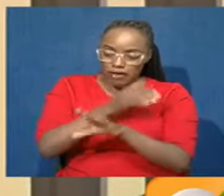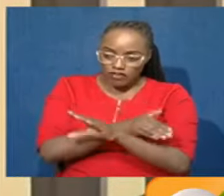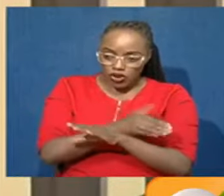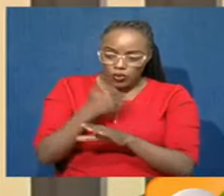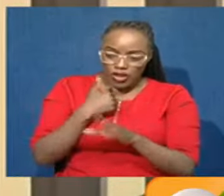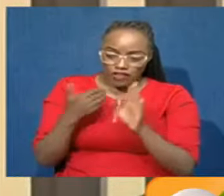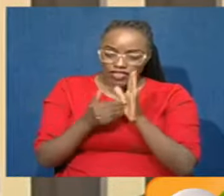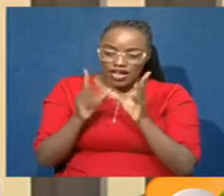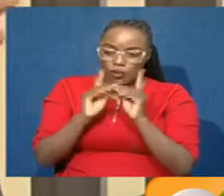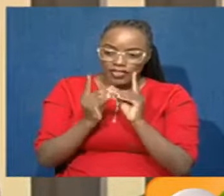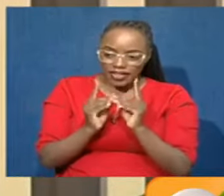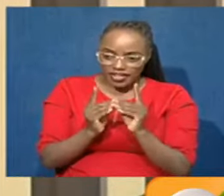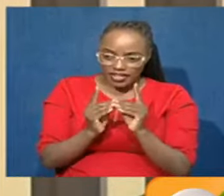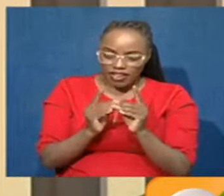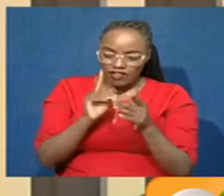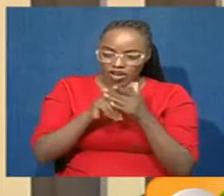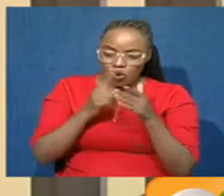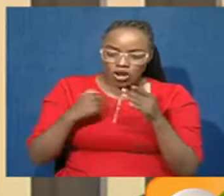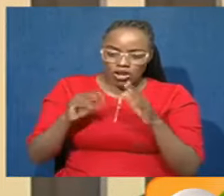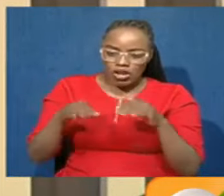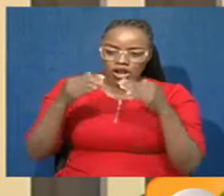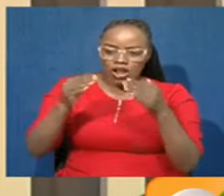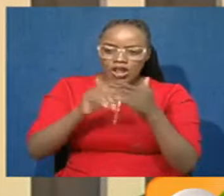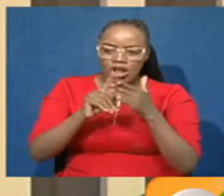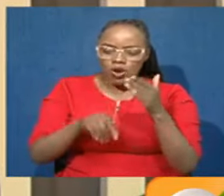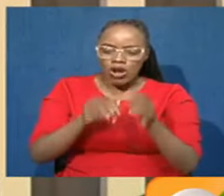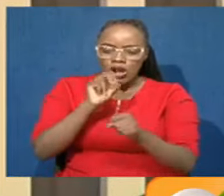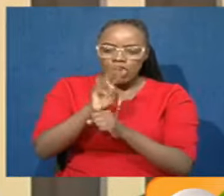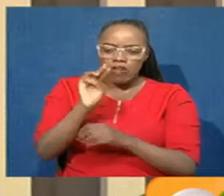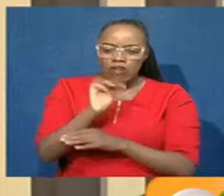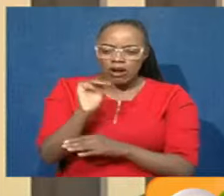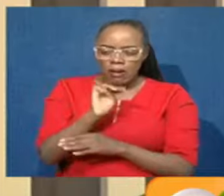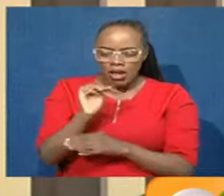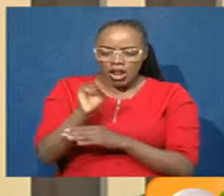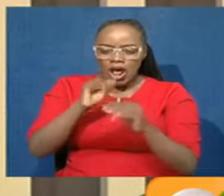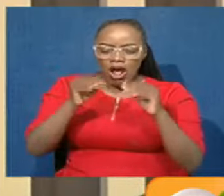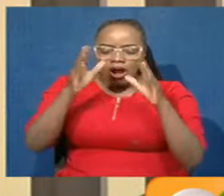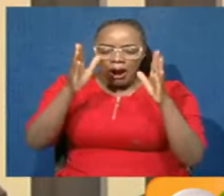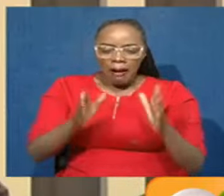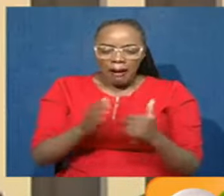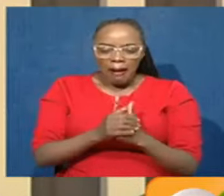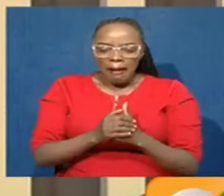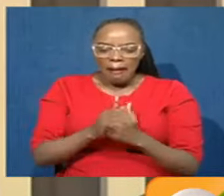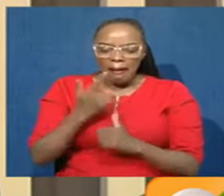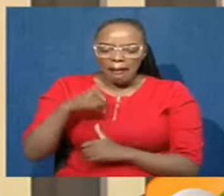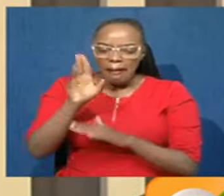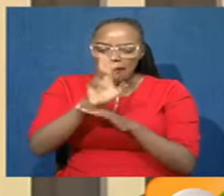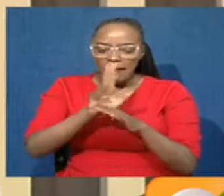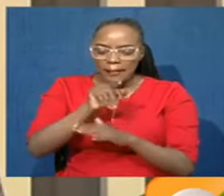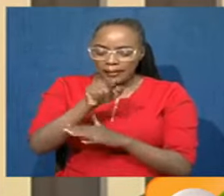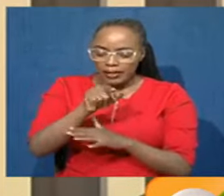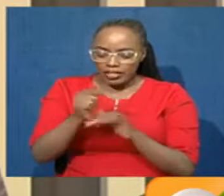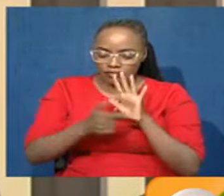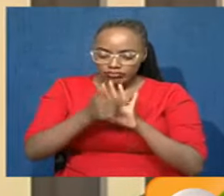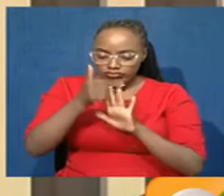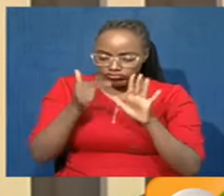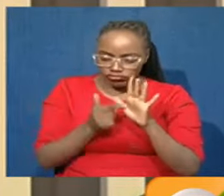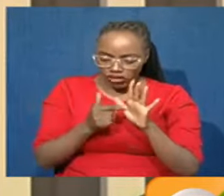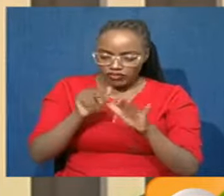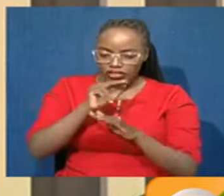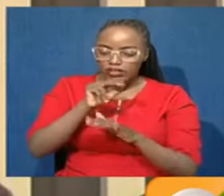in their database, what we were given is there were 12 million contributors. Mm-hmm. We used the biometrics of the